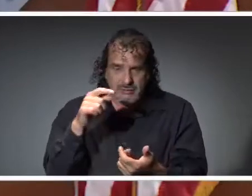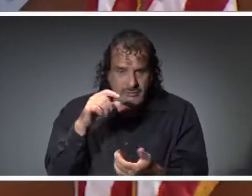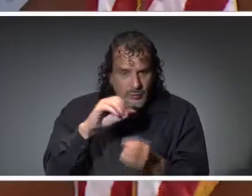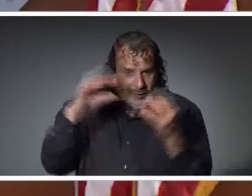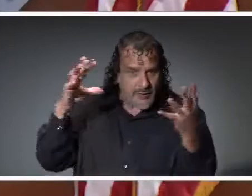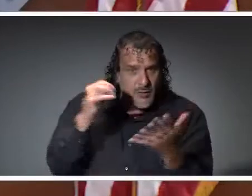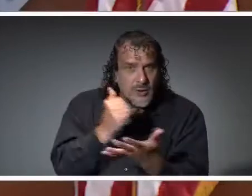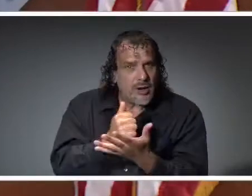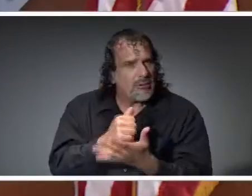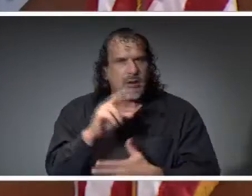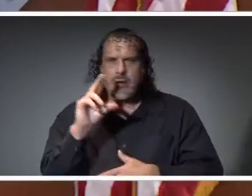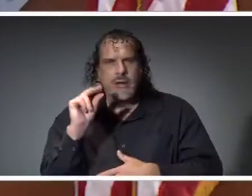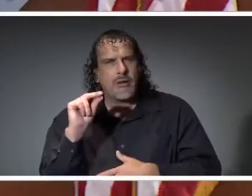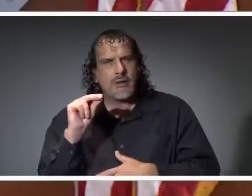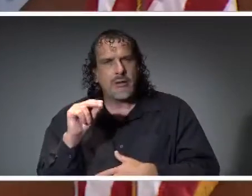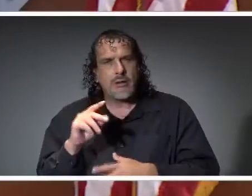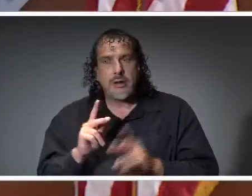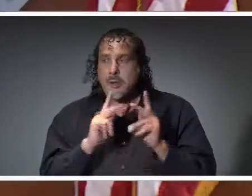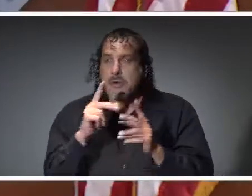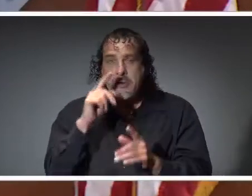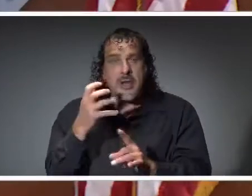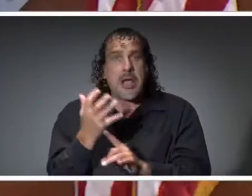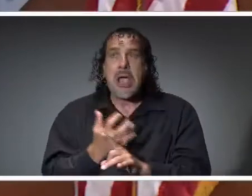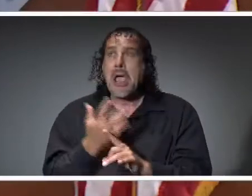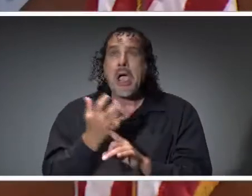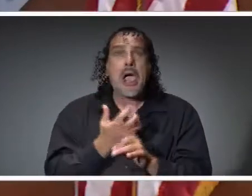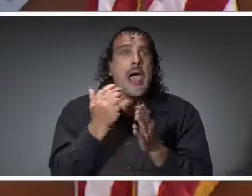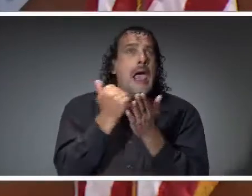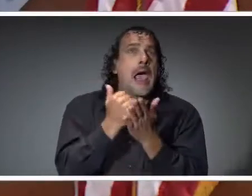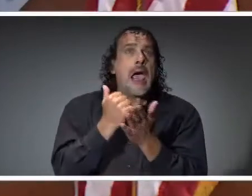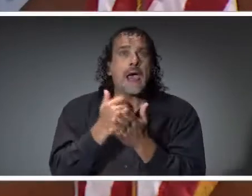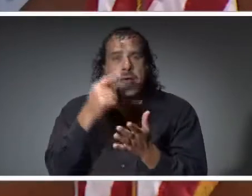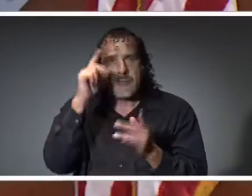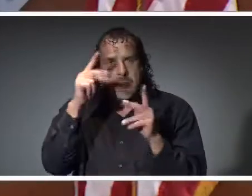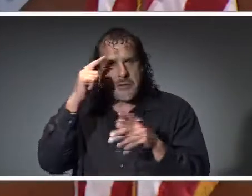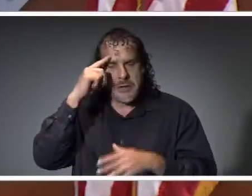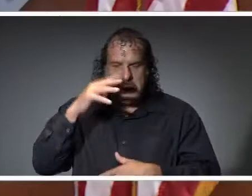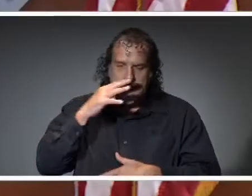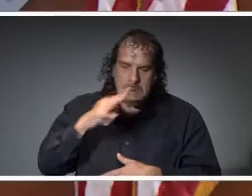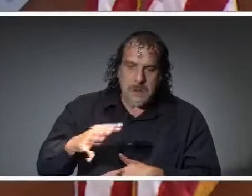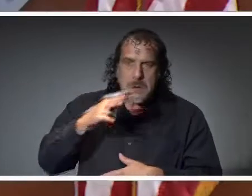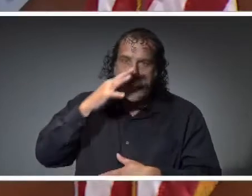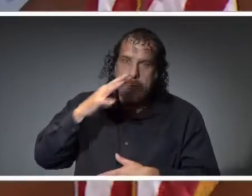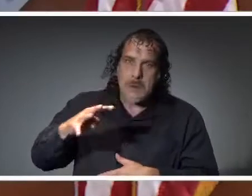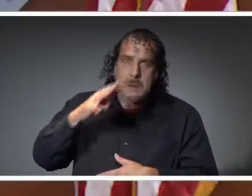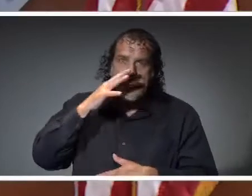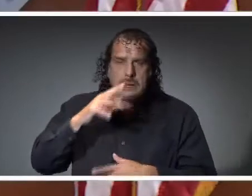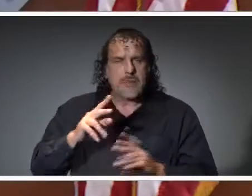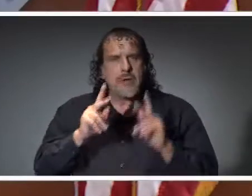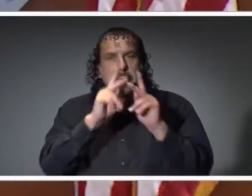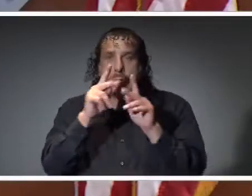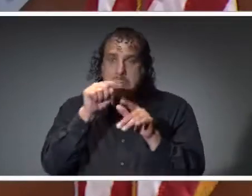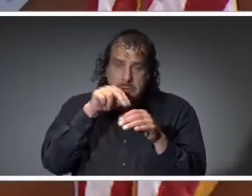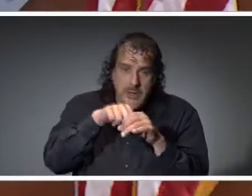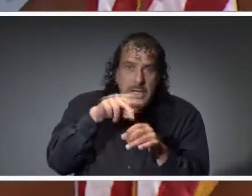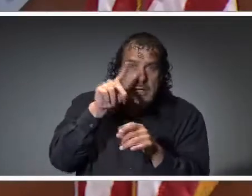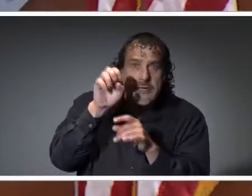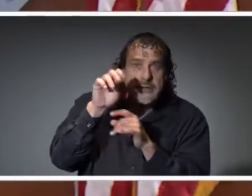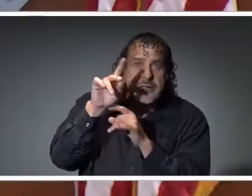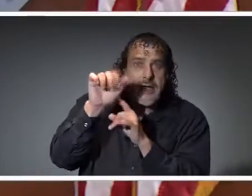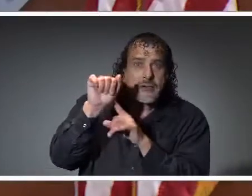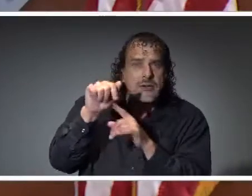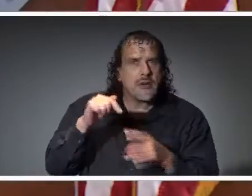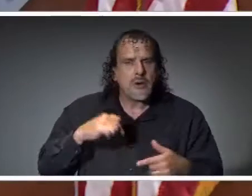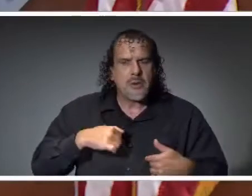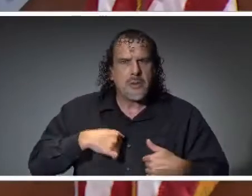may feel that their problems and their pleas for help have been ignored, but I want everyone in the Mississippi Delta to know we have